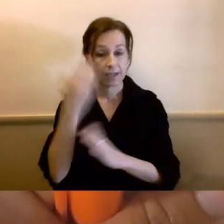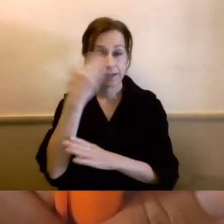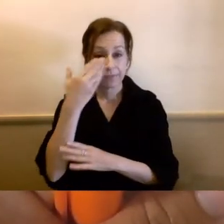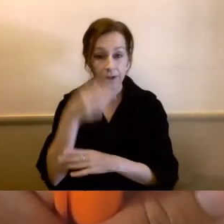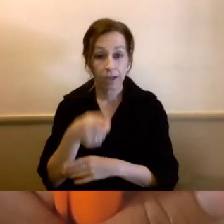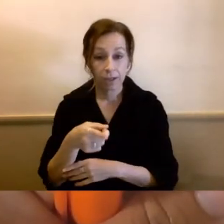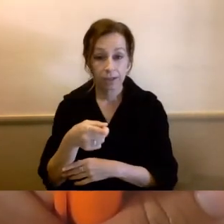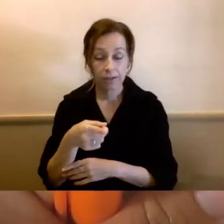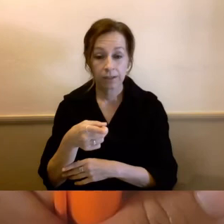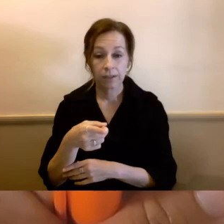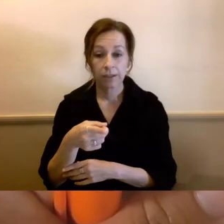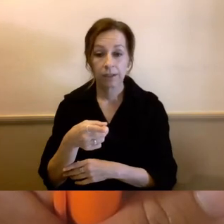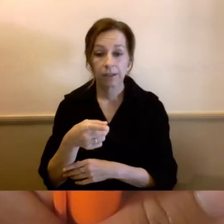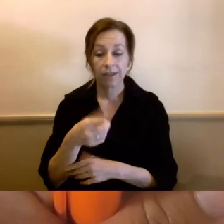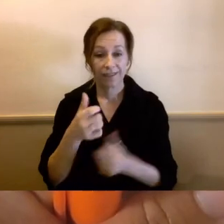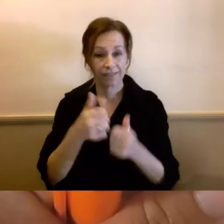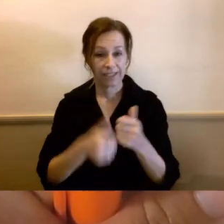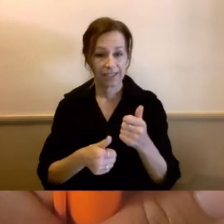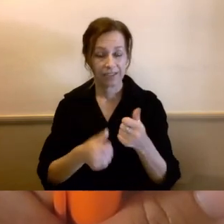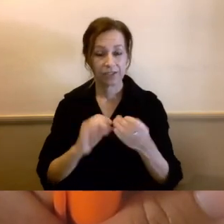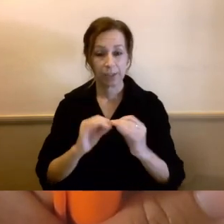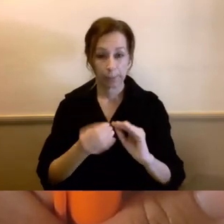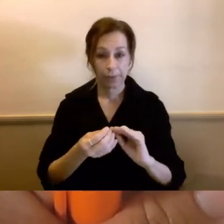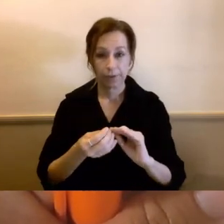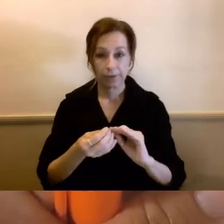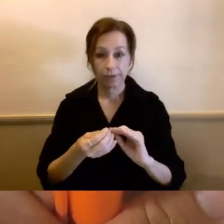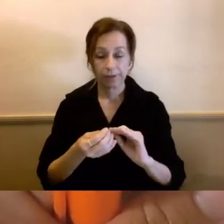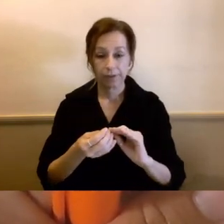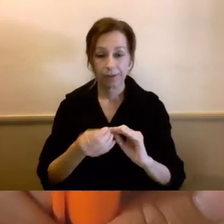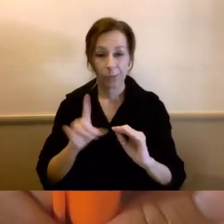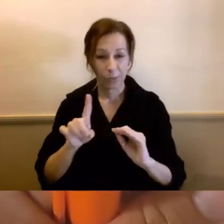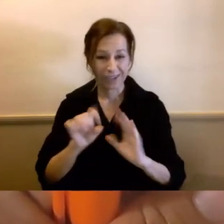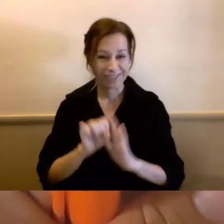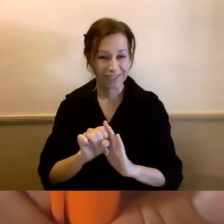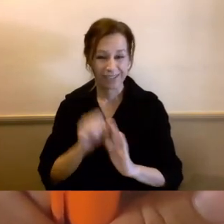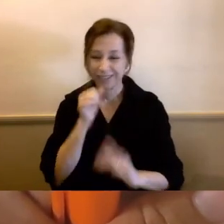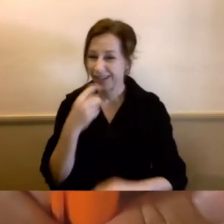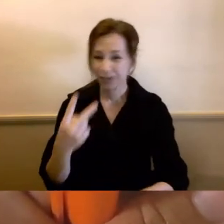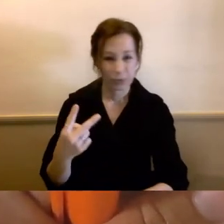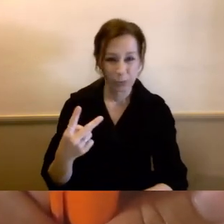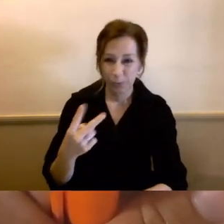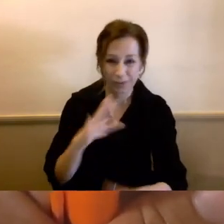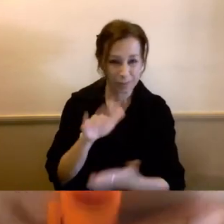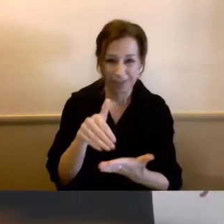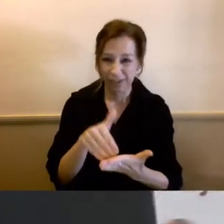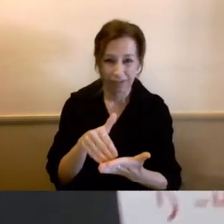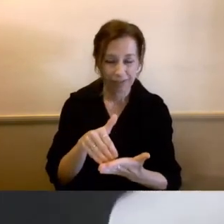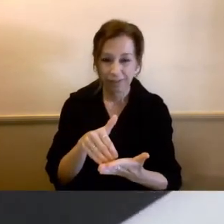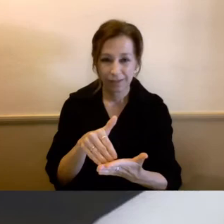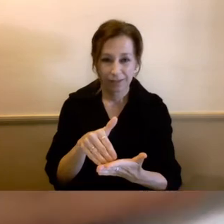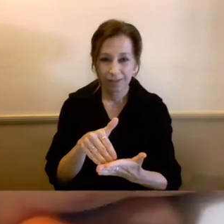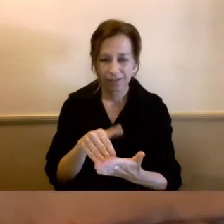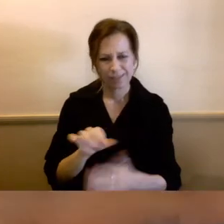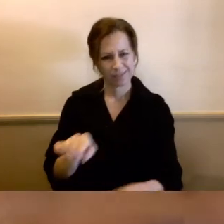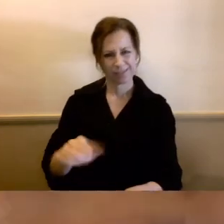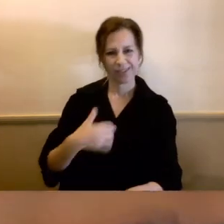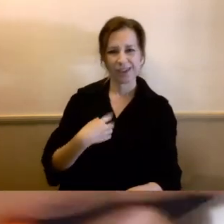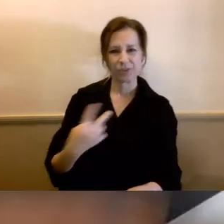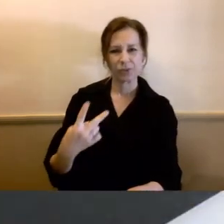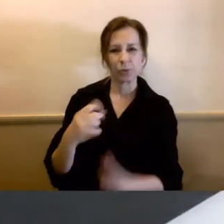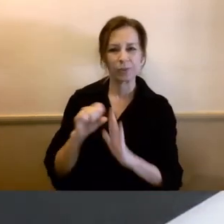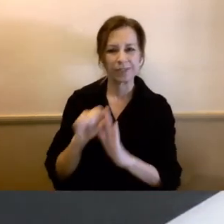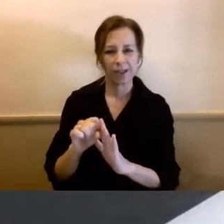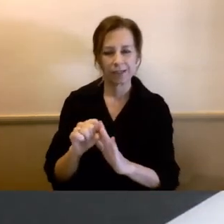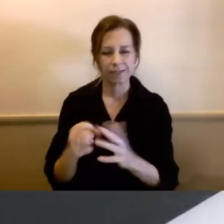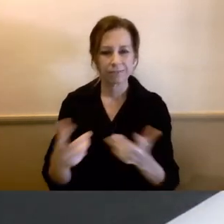in front of, one sign in front of each of the numbers. One sign, not two signs in the middle. This one has two